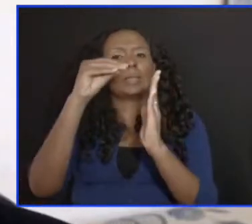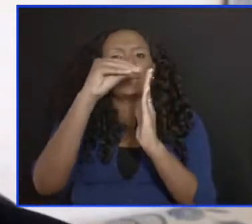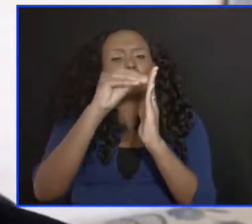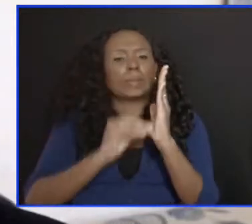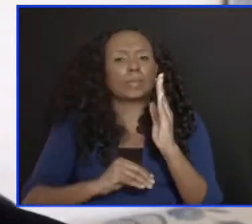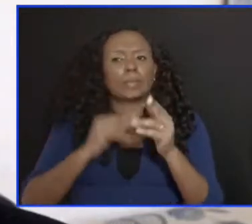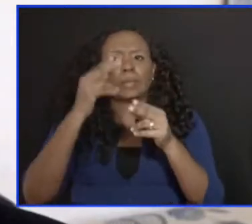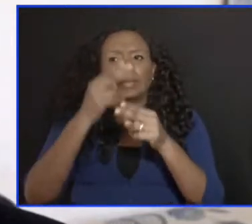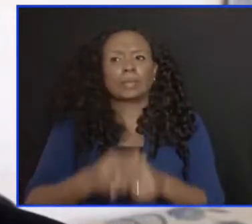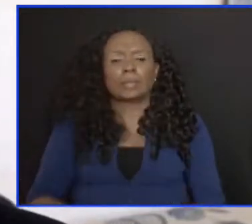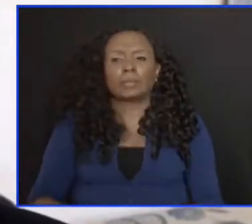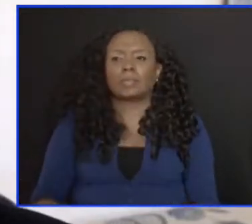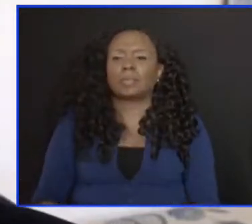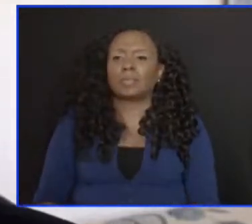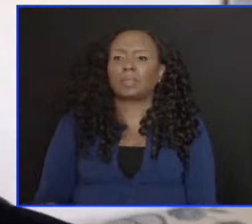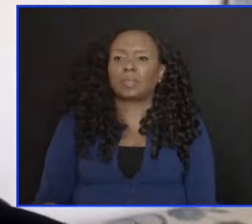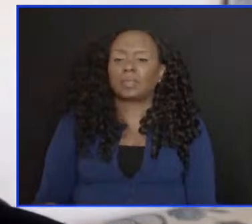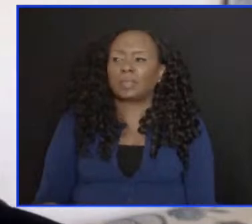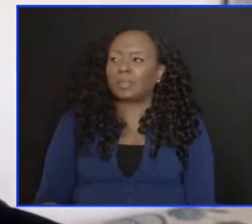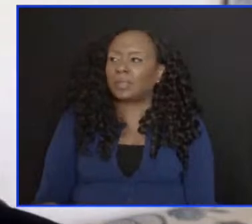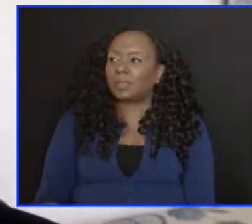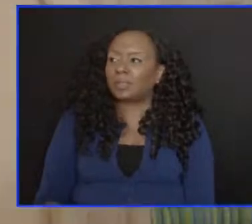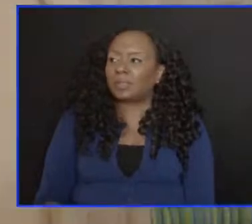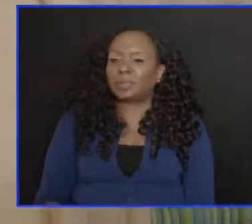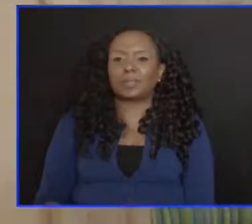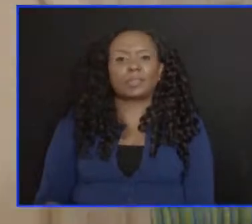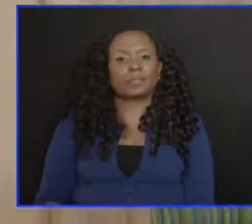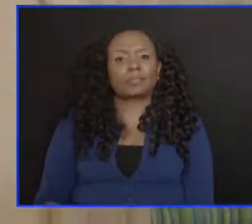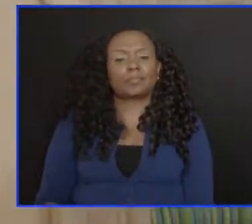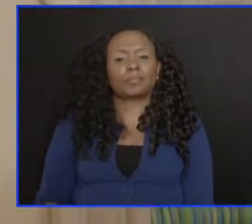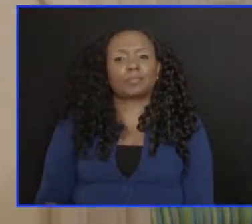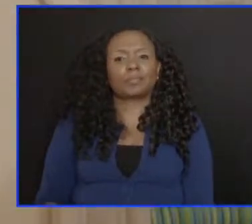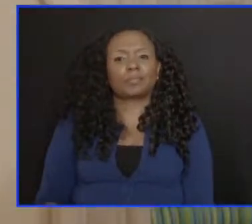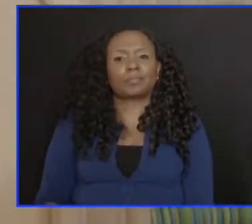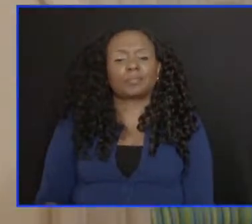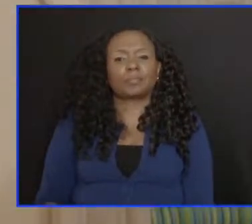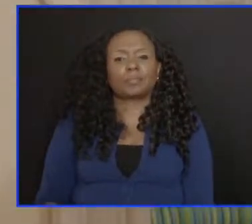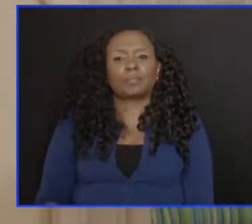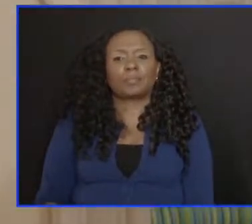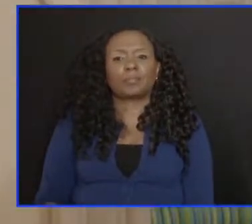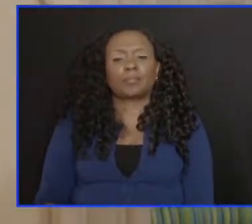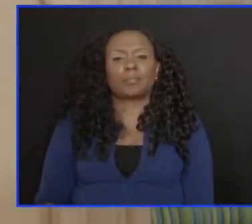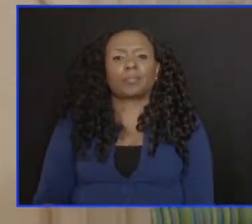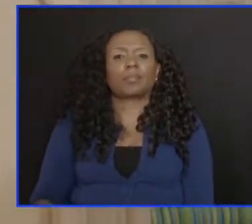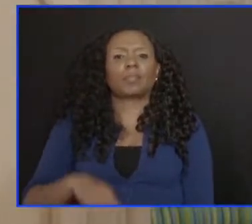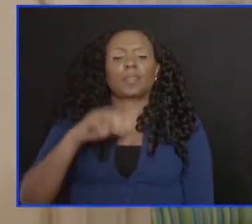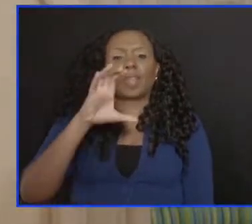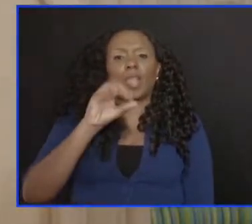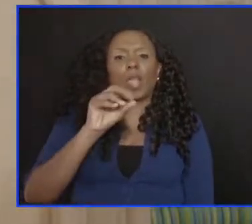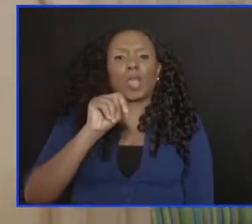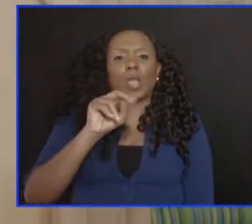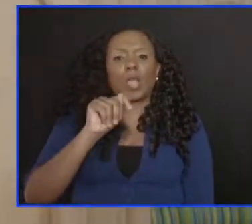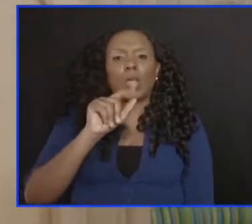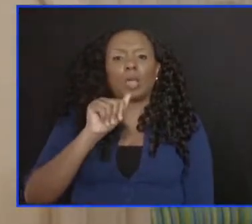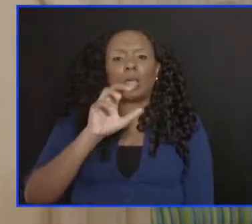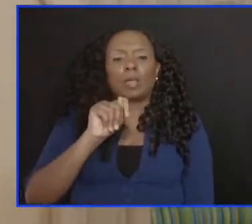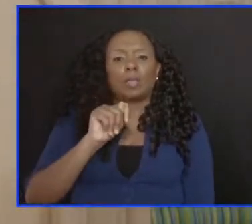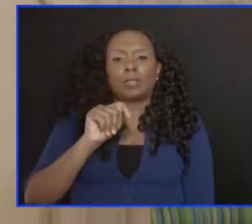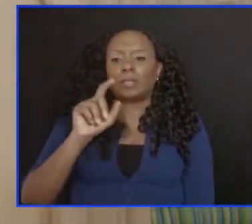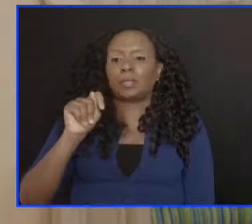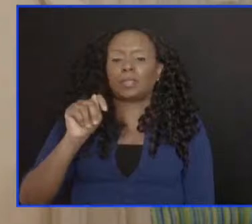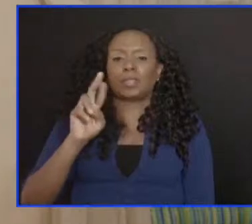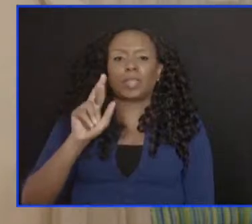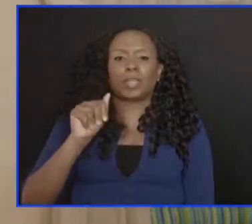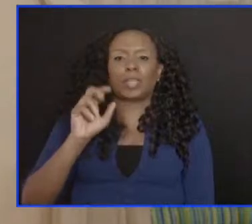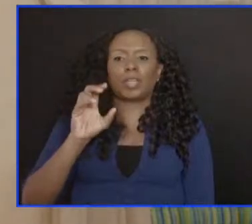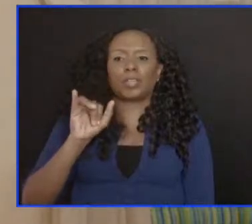them exactly what you're telling them? So the contact tracing is yet another measure that we